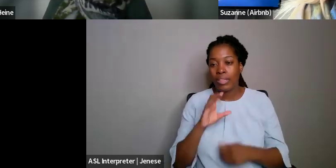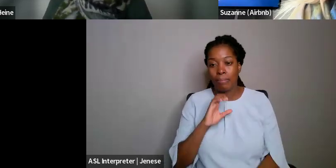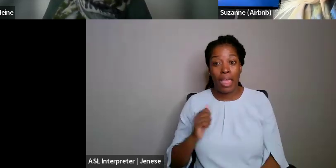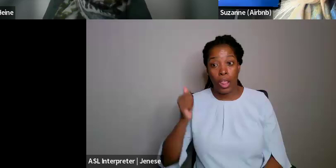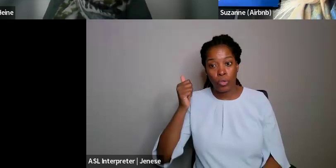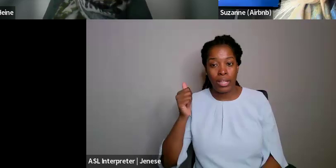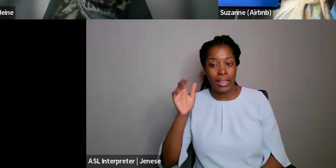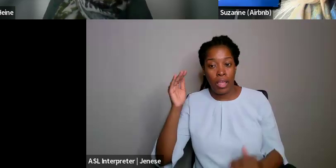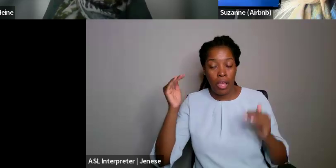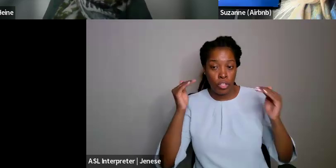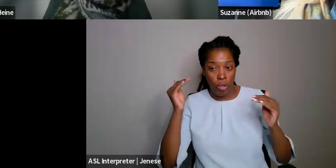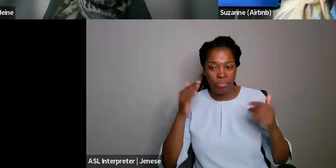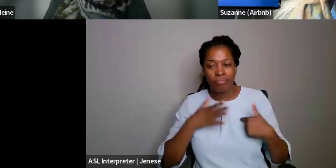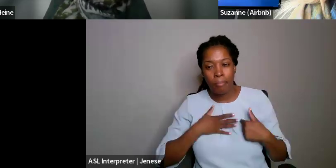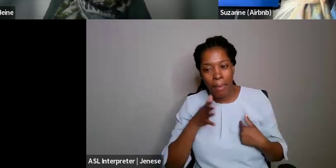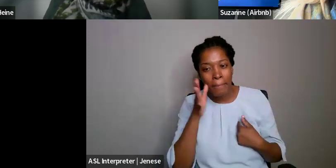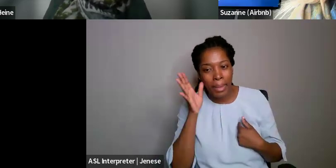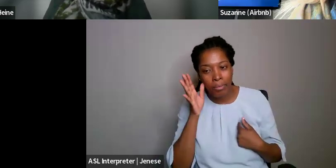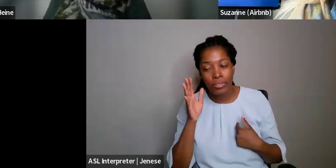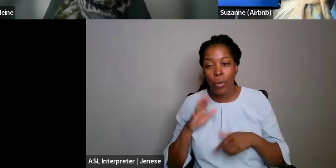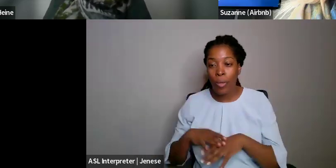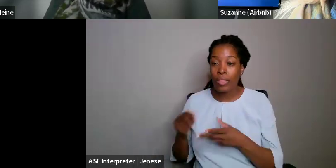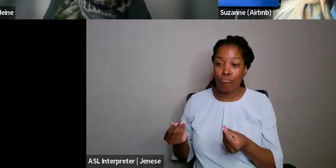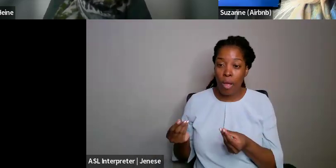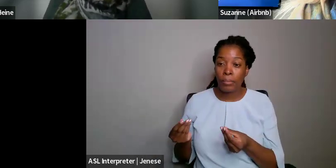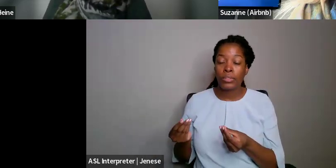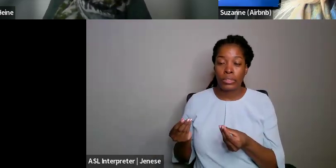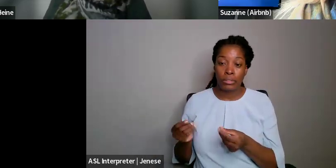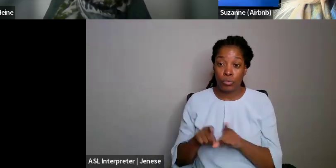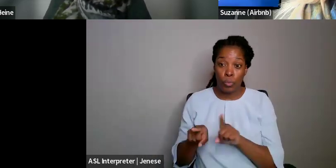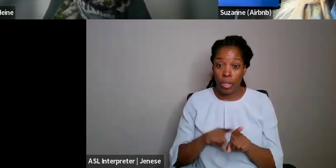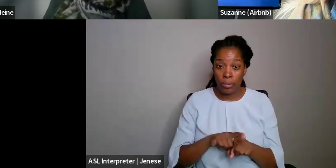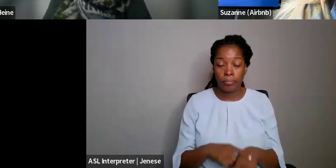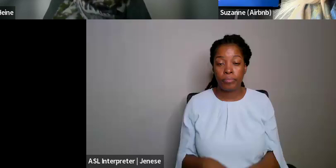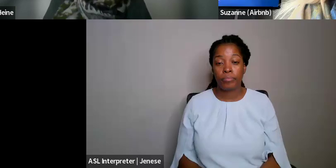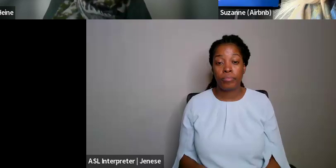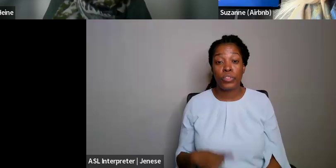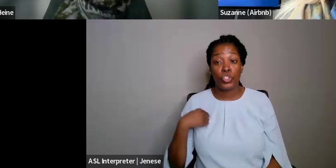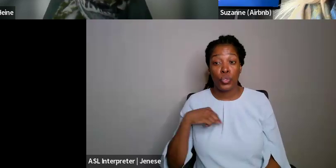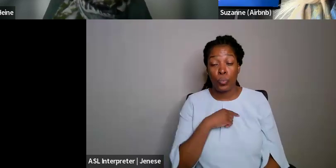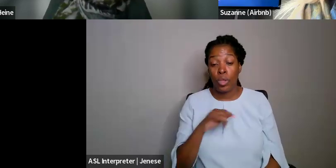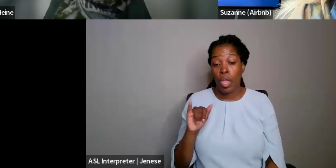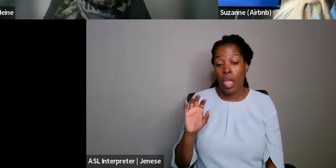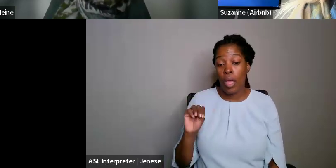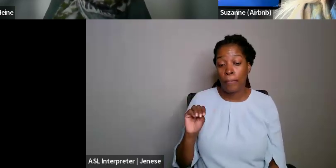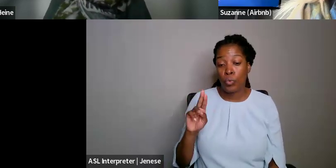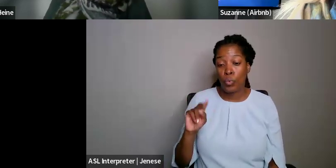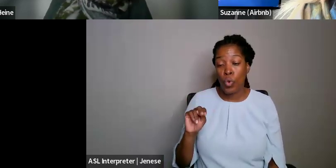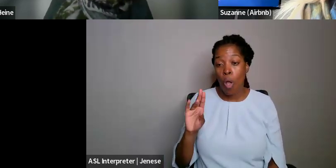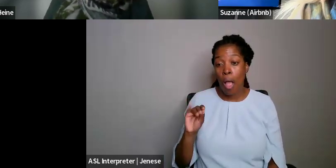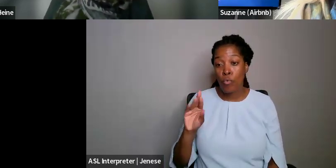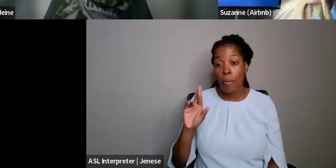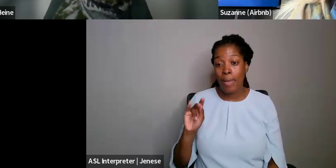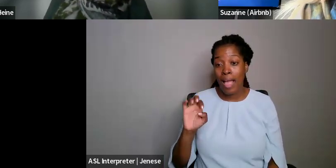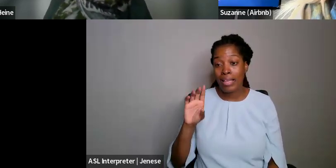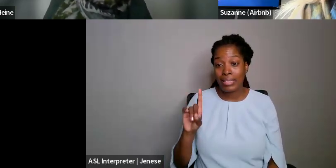well. We are immunocompromised. I don't like people smoking in my home, so no smoking for